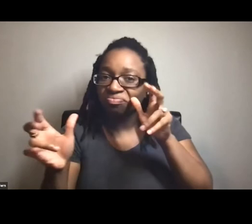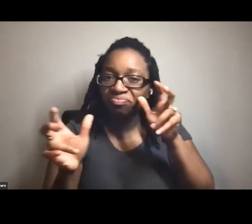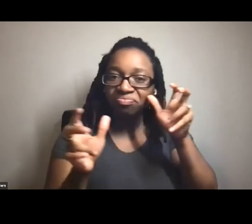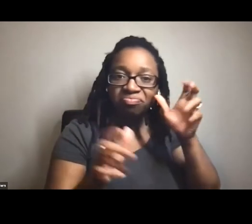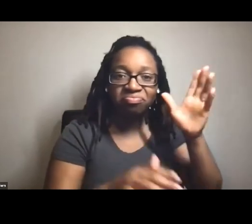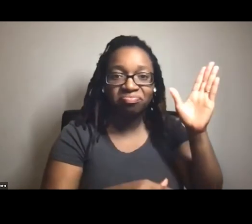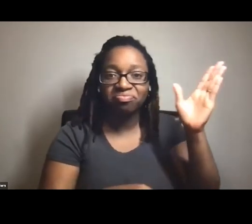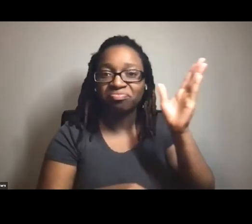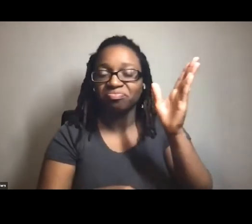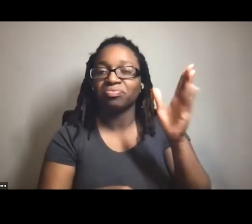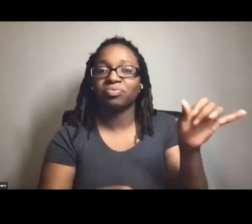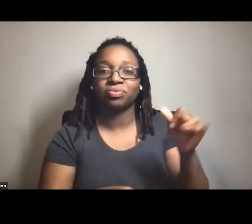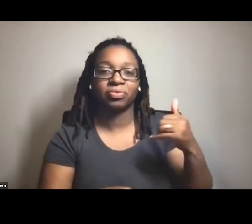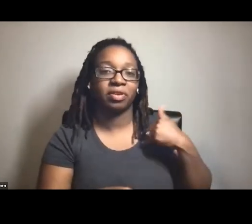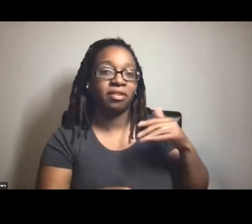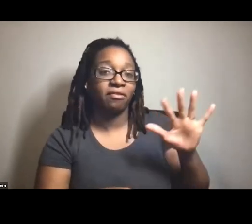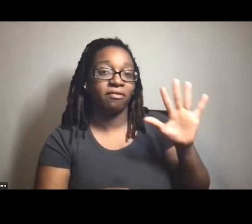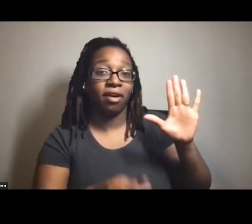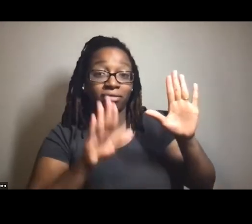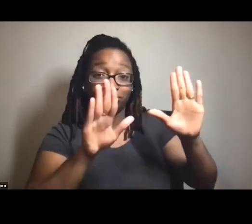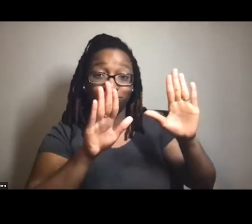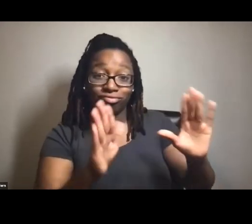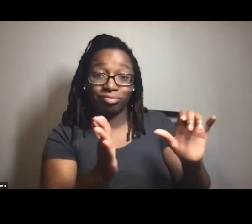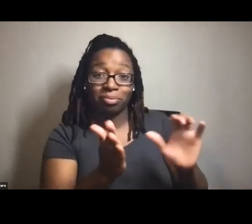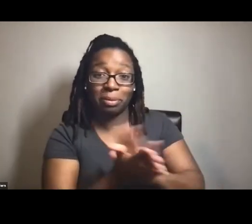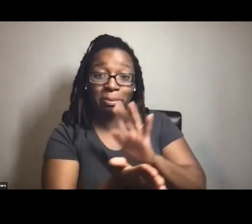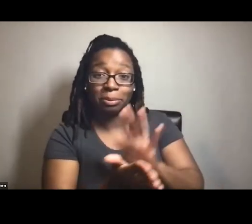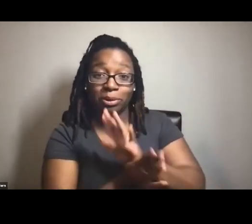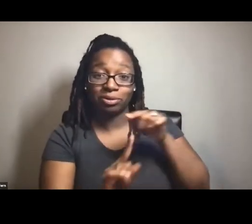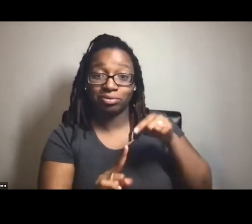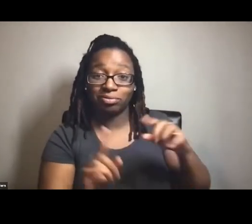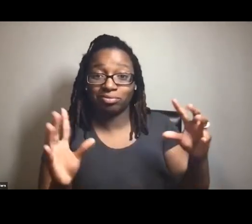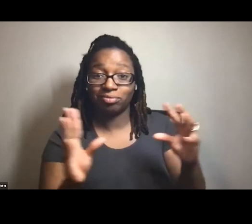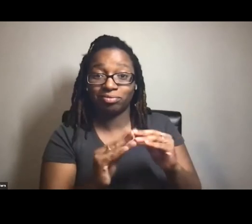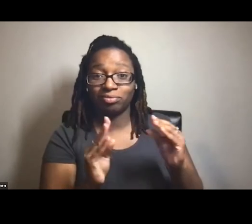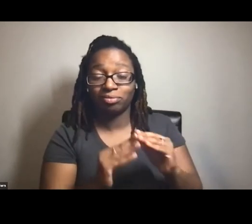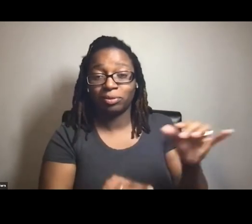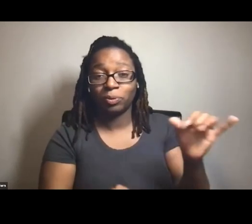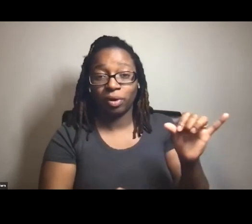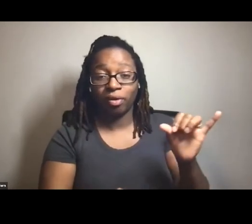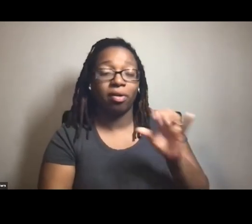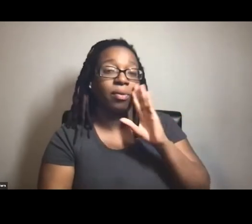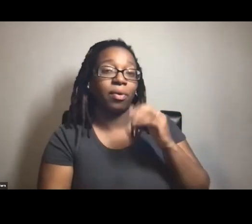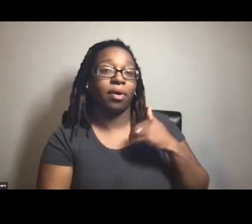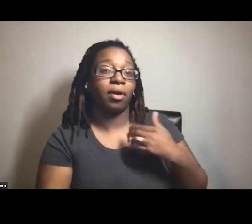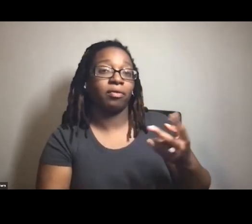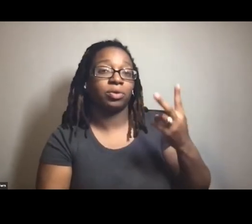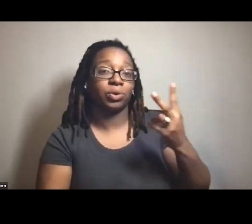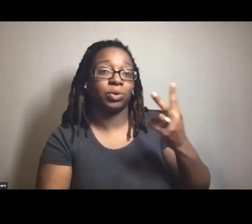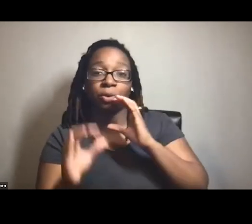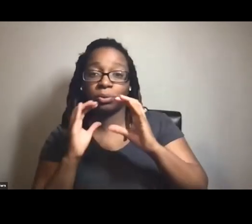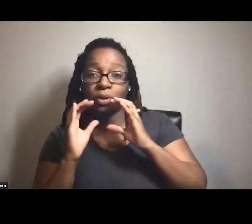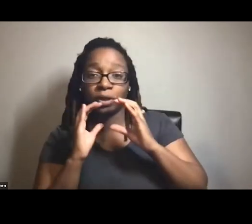have five great papers in this session as well. We will be having two communications and three